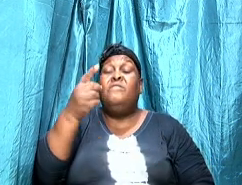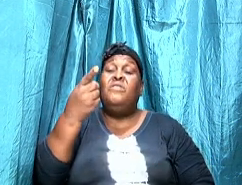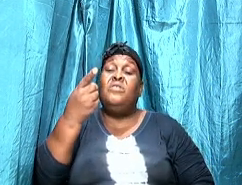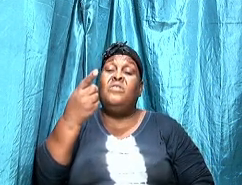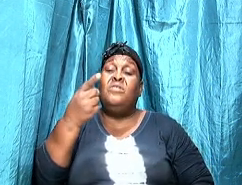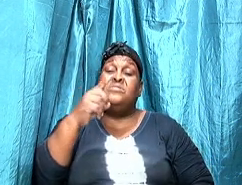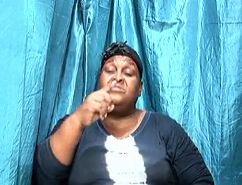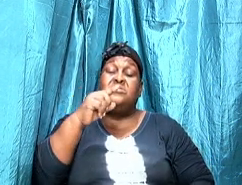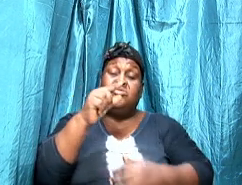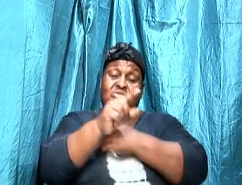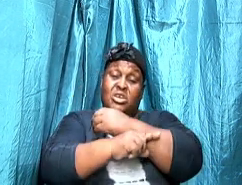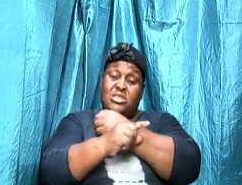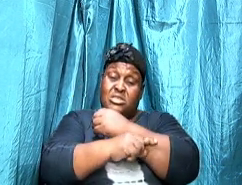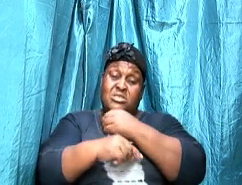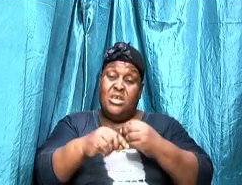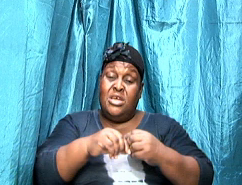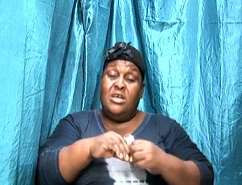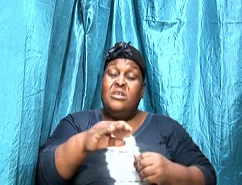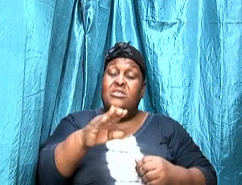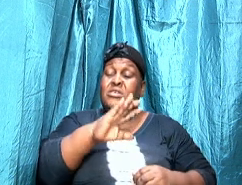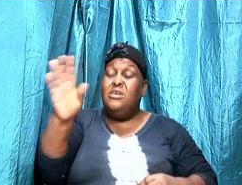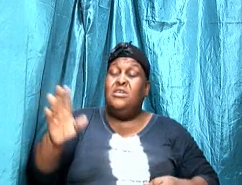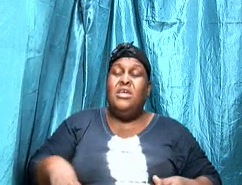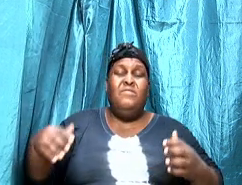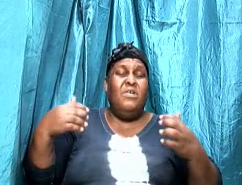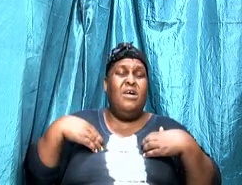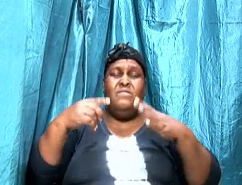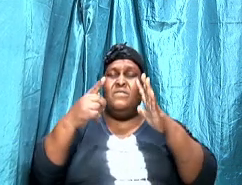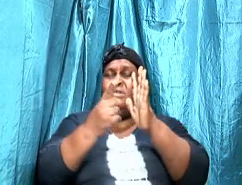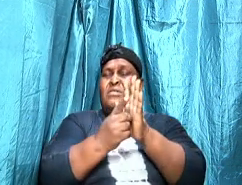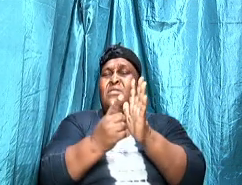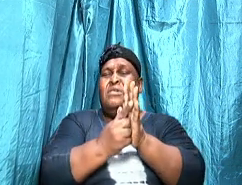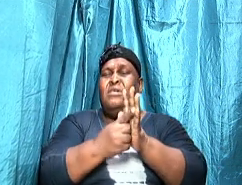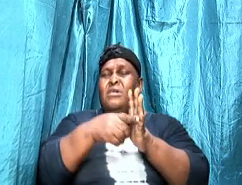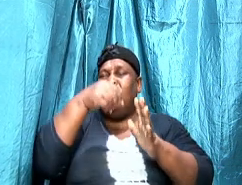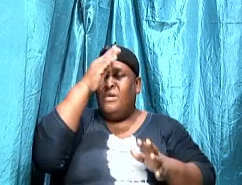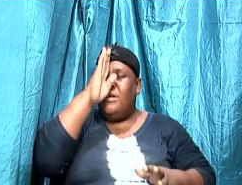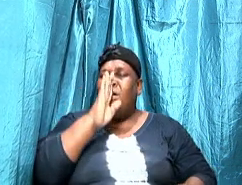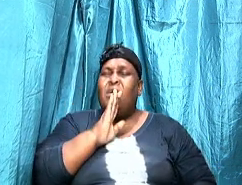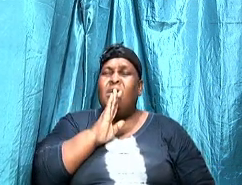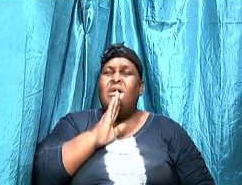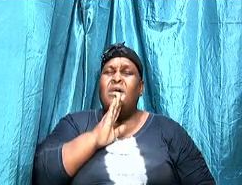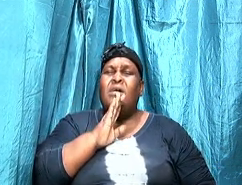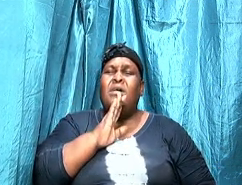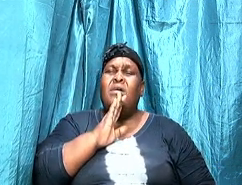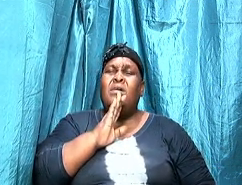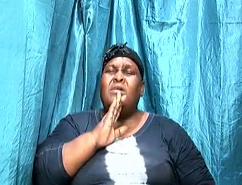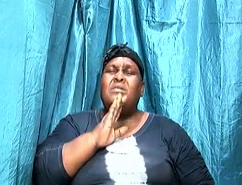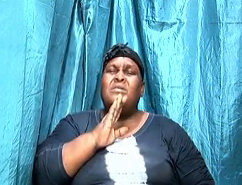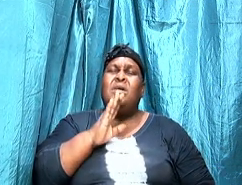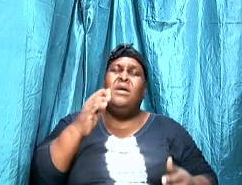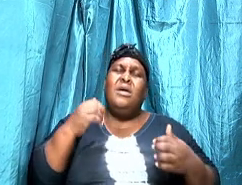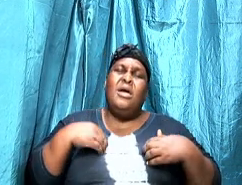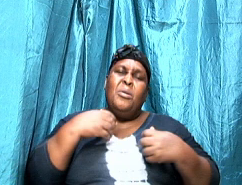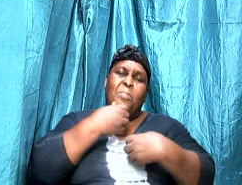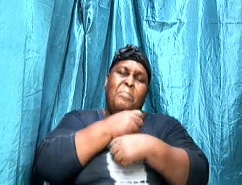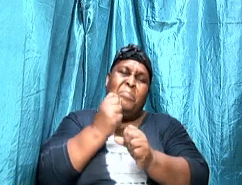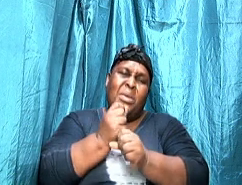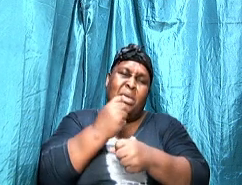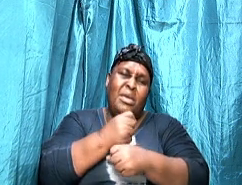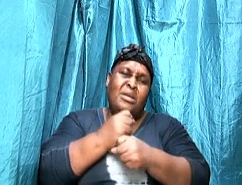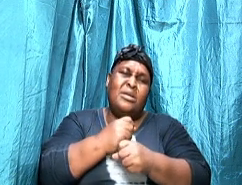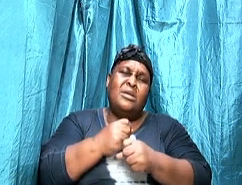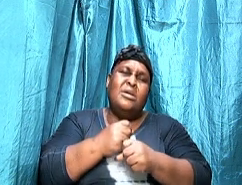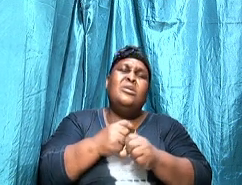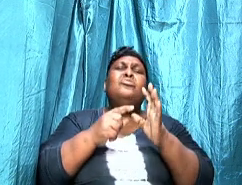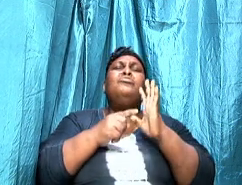firstly, the Gentiles that didn't have the law, however, God actually had made an attempt to reveal himself to them, and